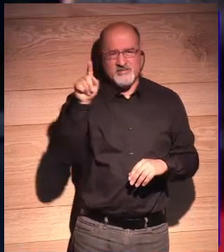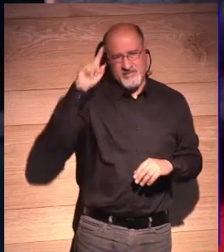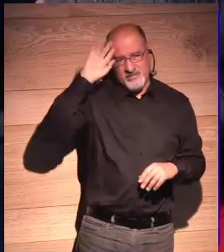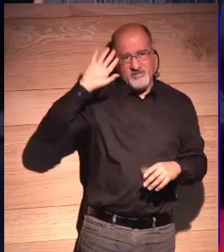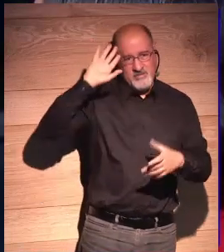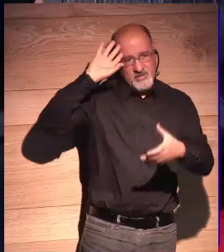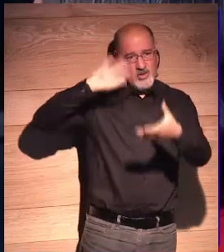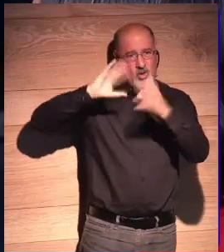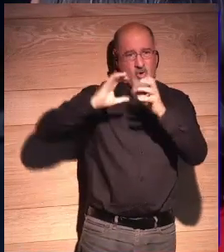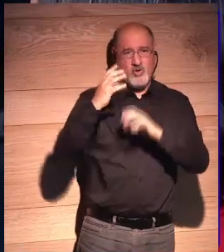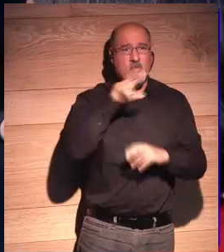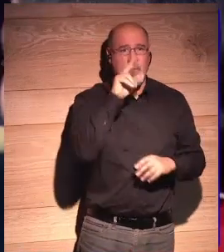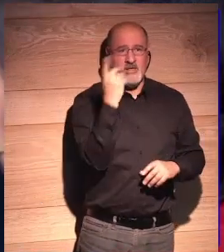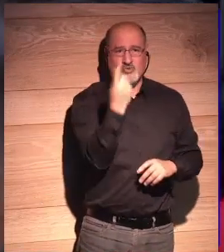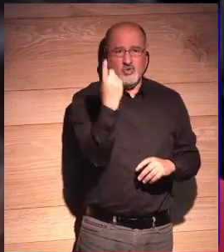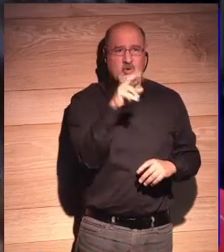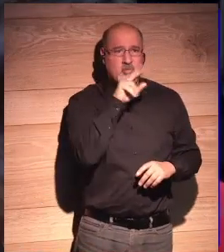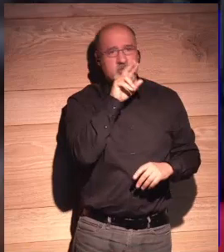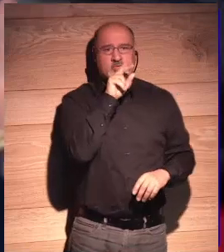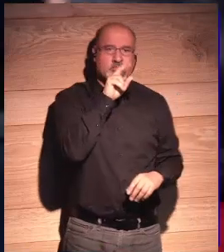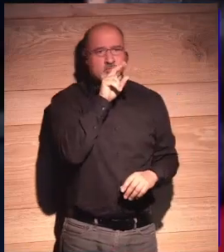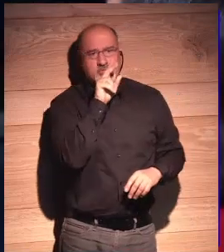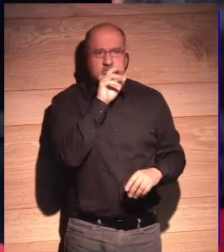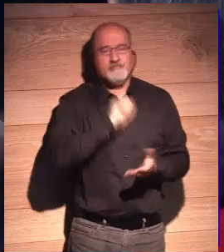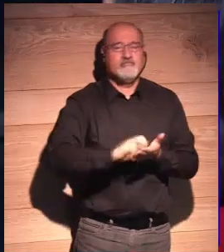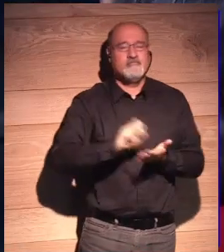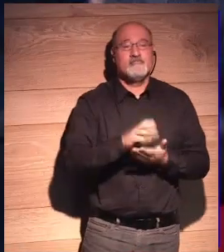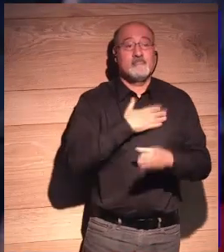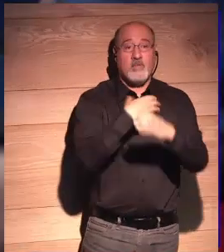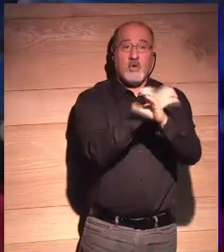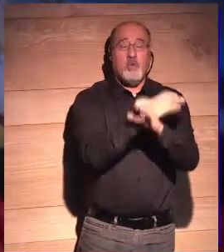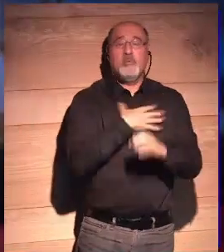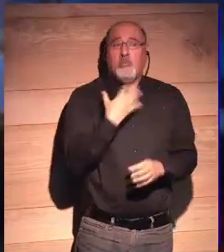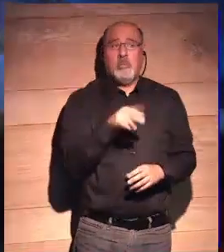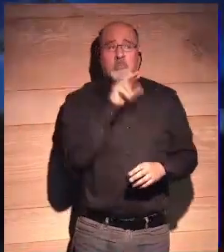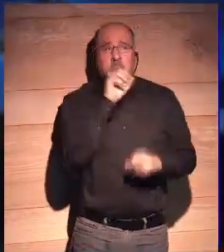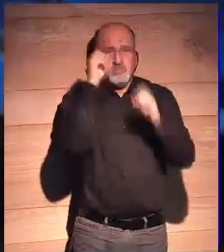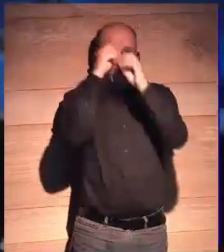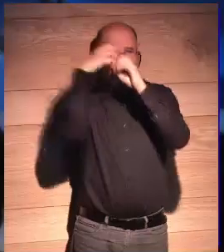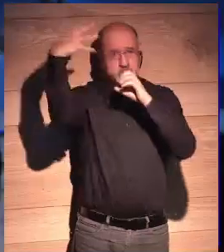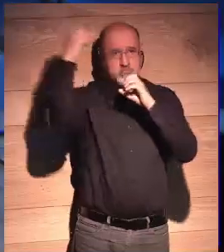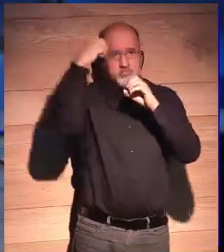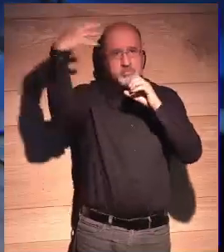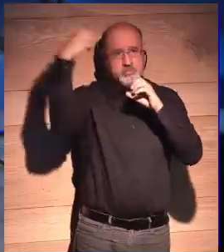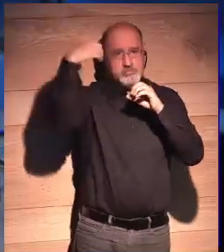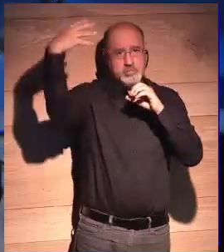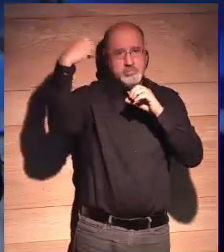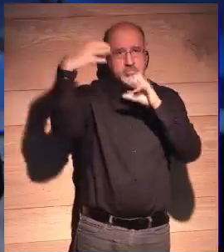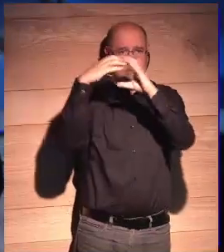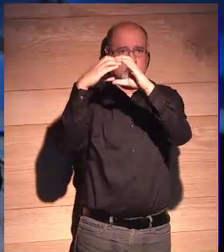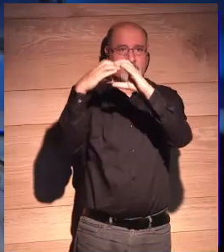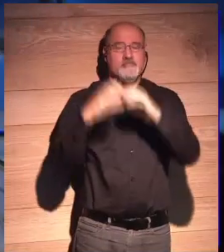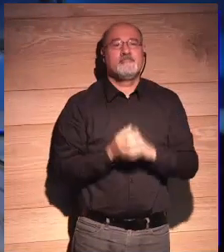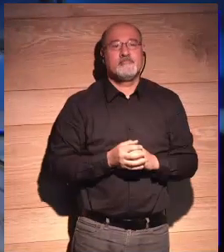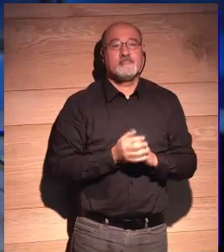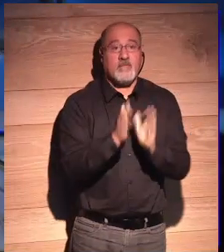that a person can walk around talking to themselves. Oye, volviendo a paciencia. Going back to Patience, and this is a question for